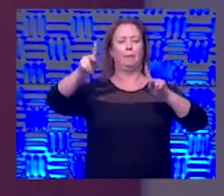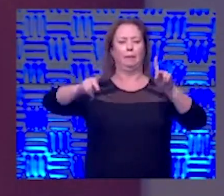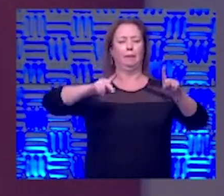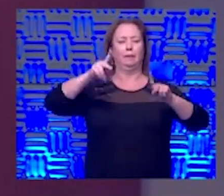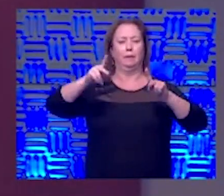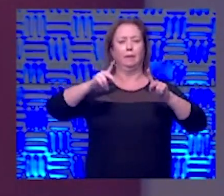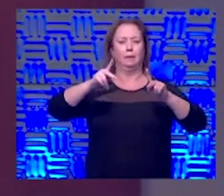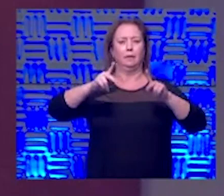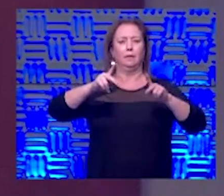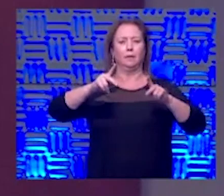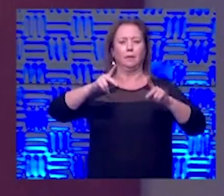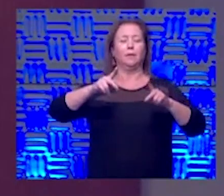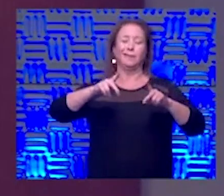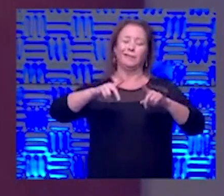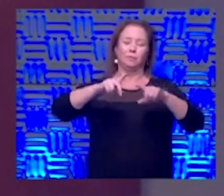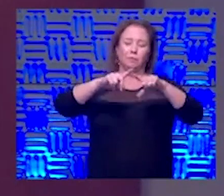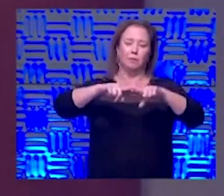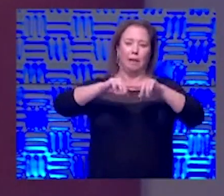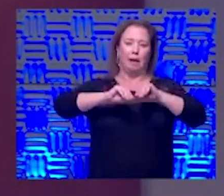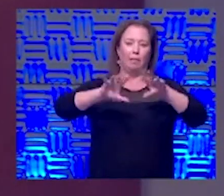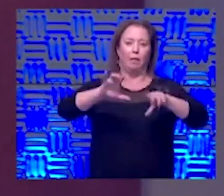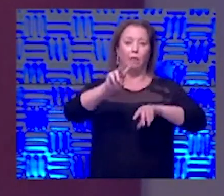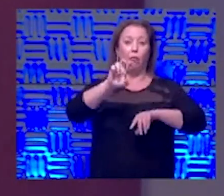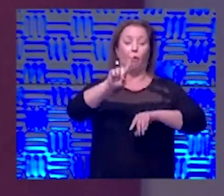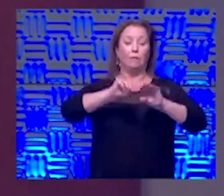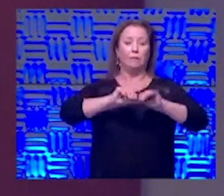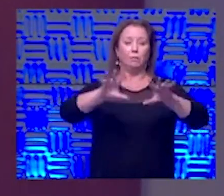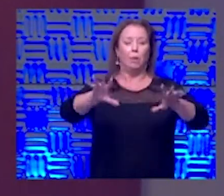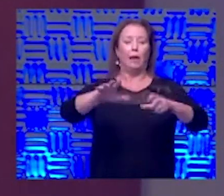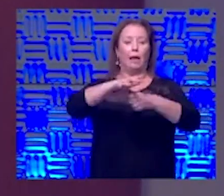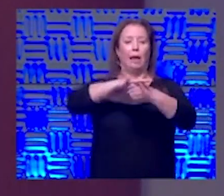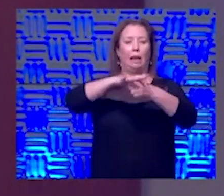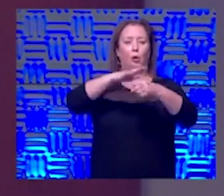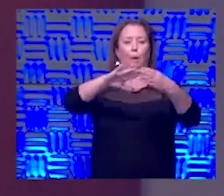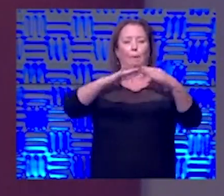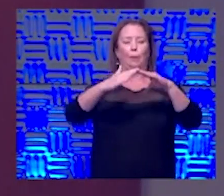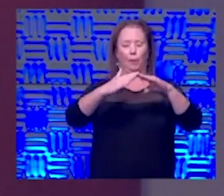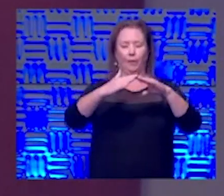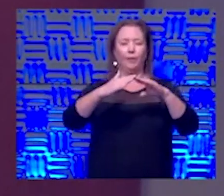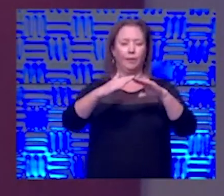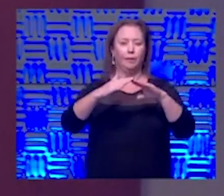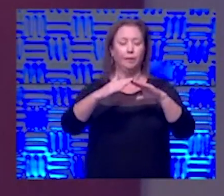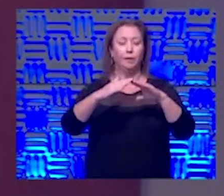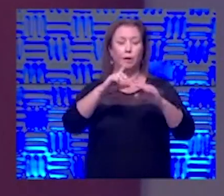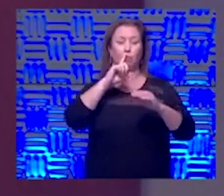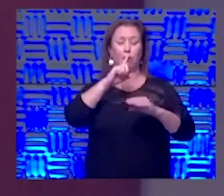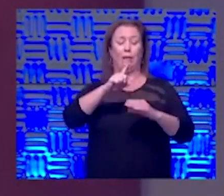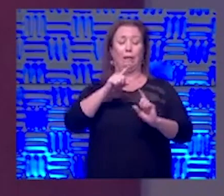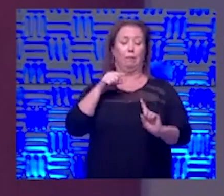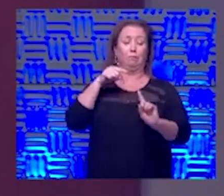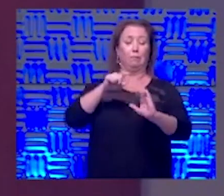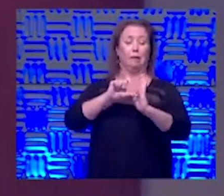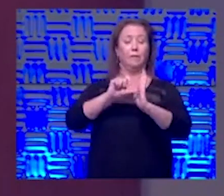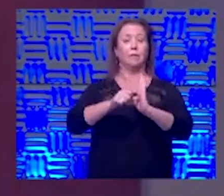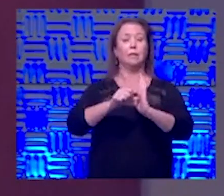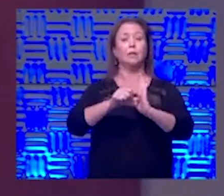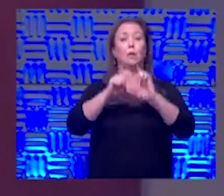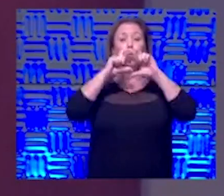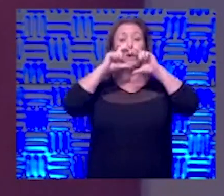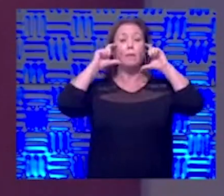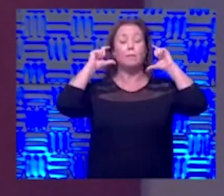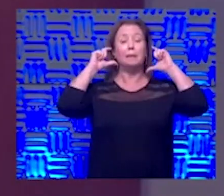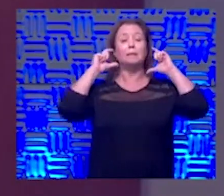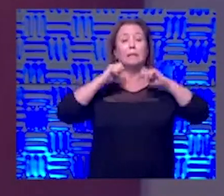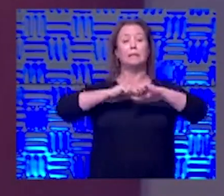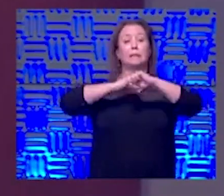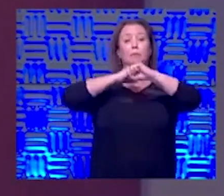the prevalence of COVID-19 in the community. And they're really making the point that wearing the mask is